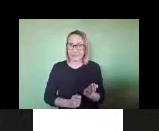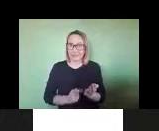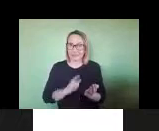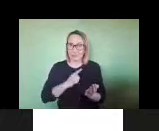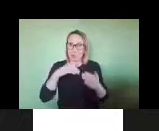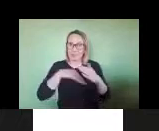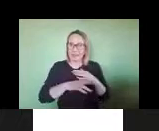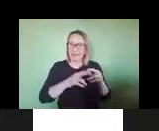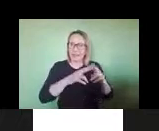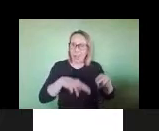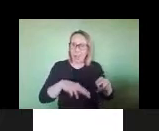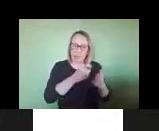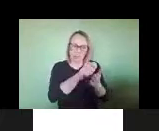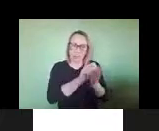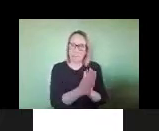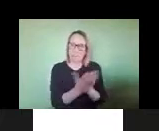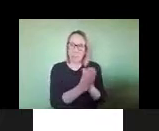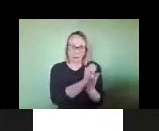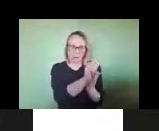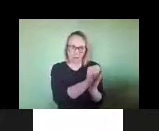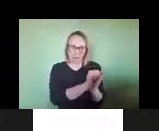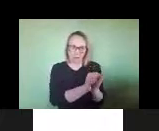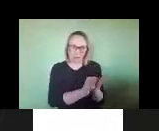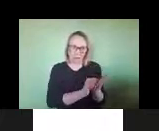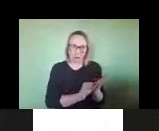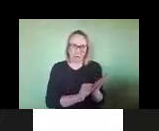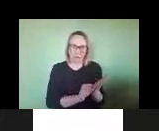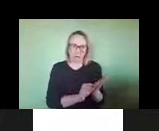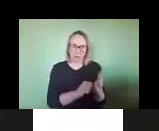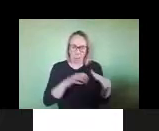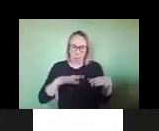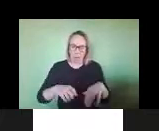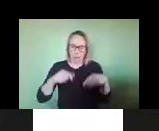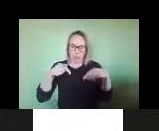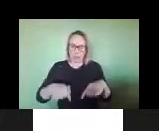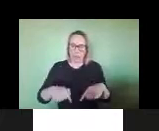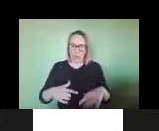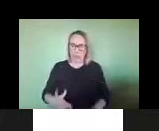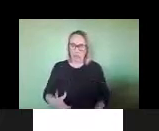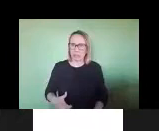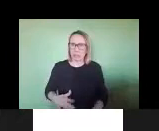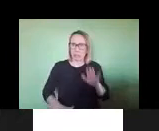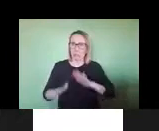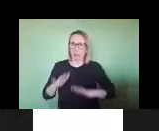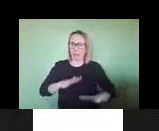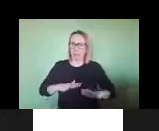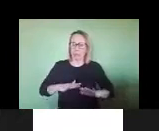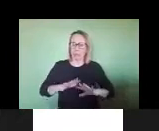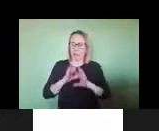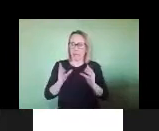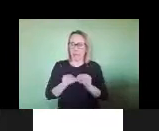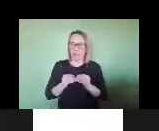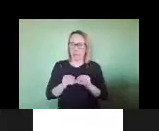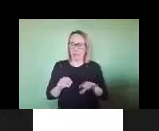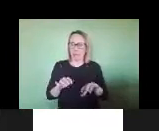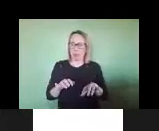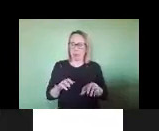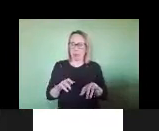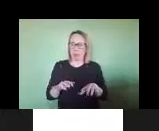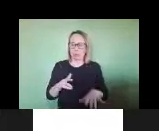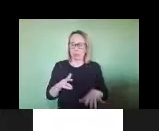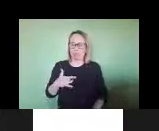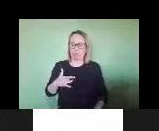person to read. So I was really anxious when I started, and I realised that everything was in a computer, and I